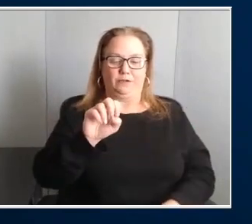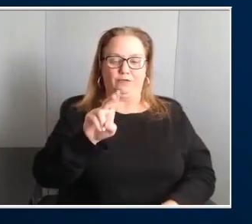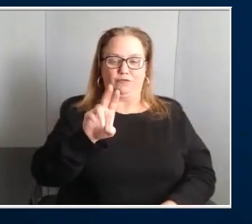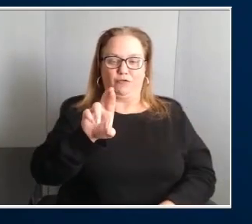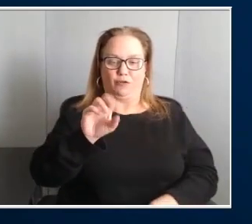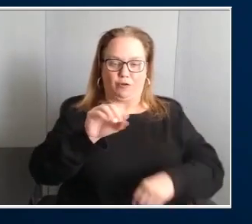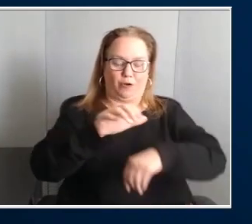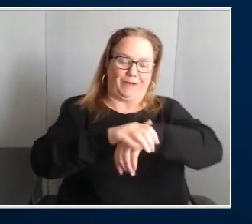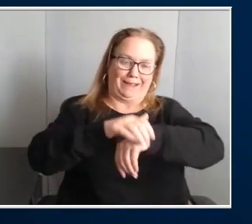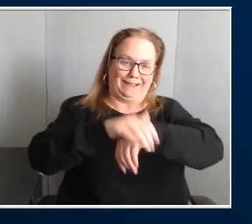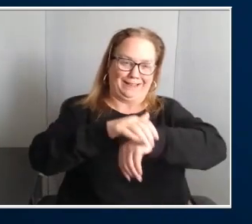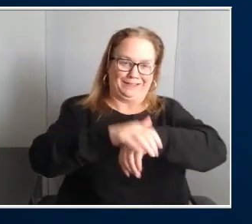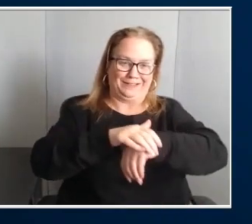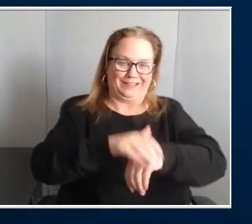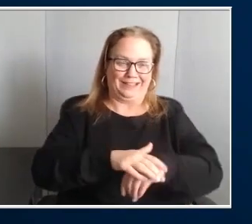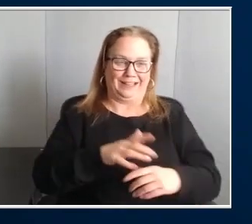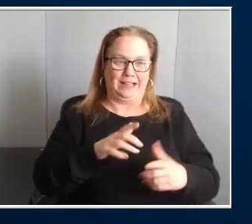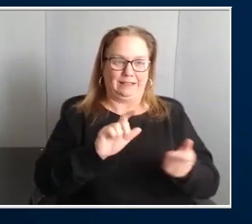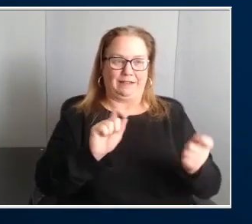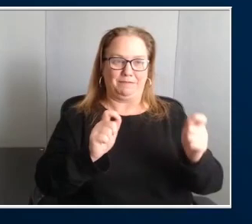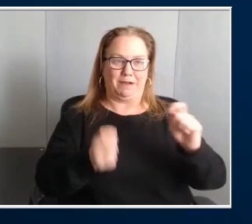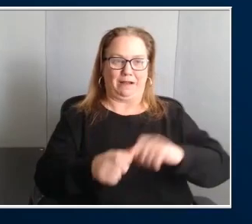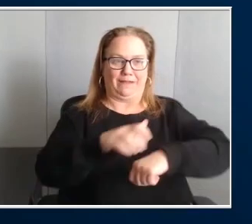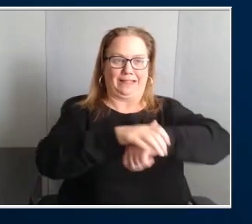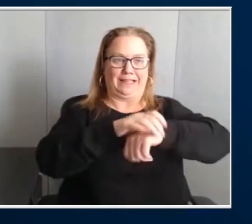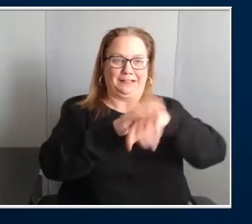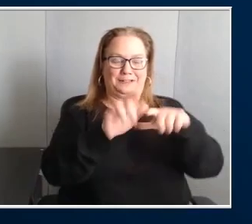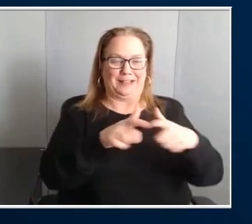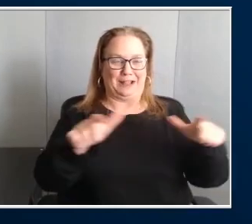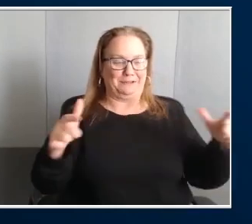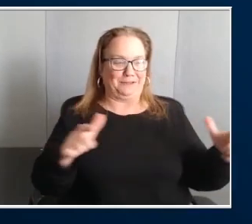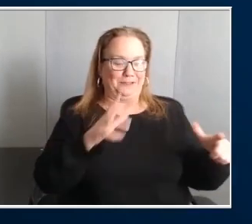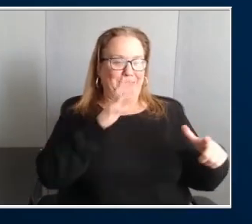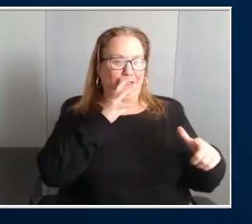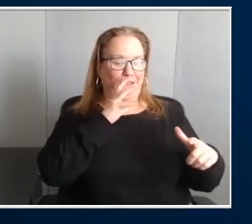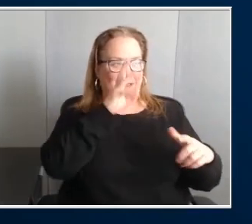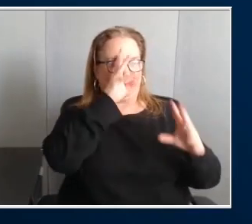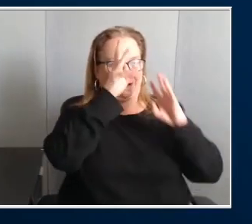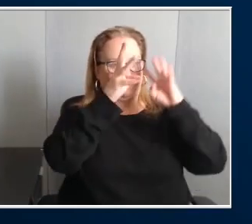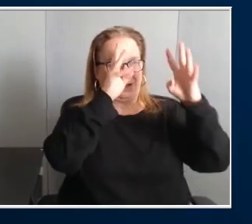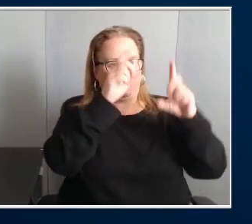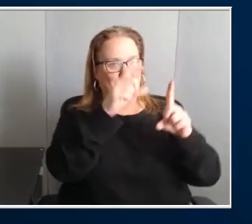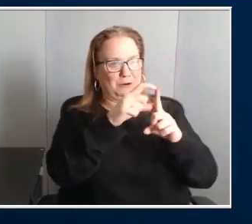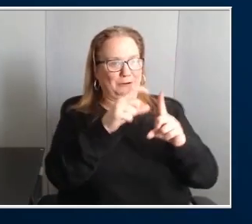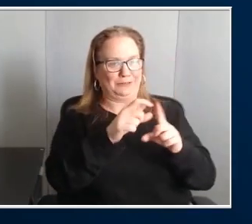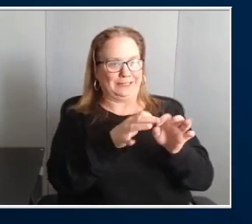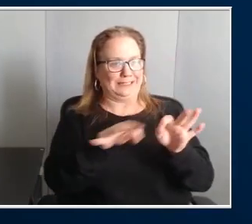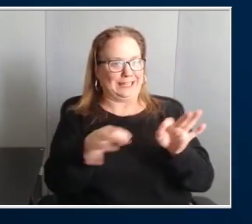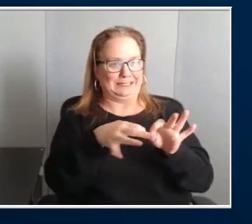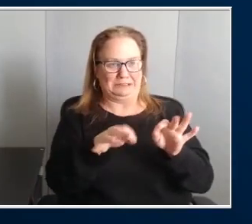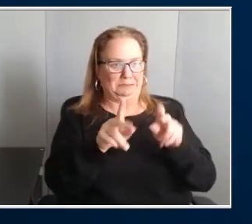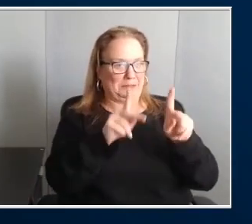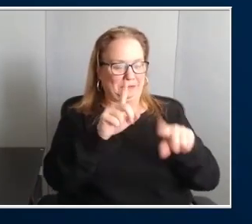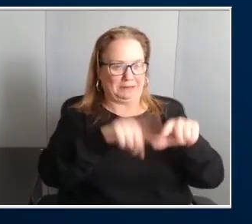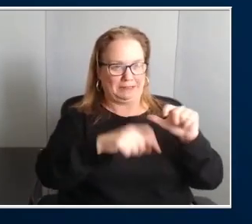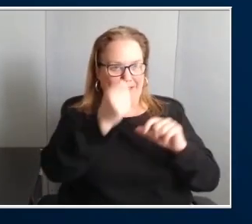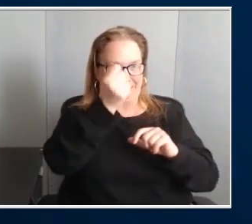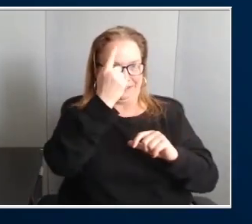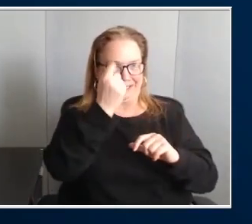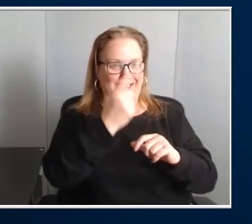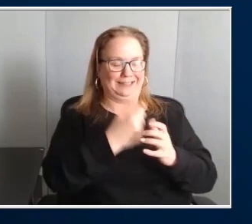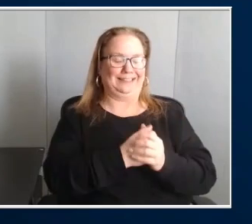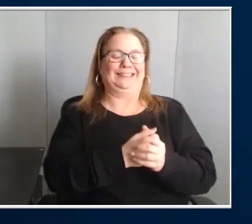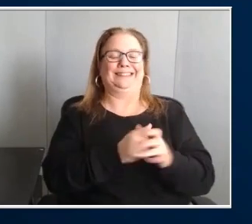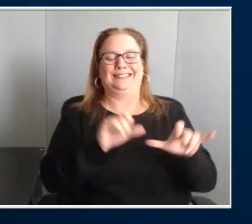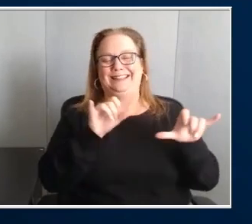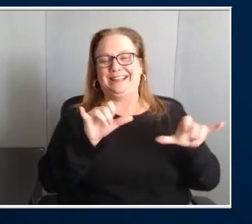neuro-English, which means they've modified the English language and invented words and phrases that no one else can understand, so they stay employed. That's how